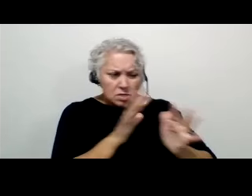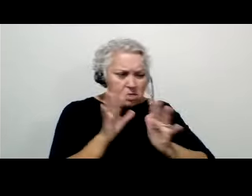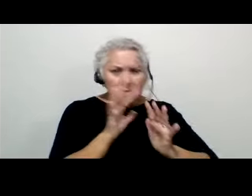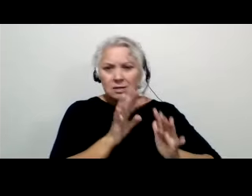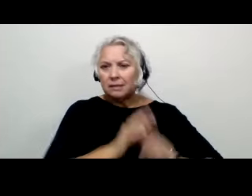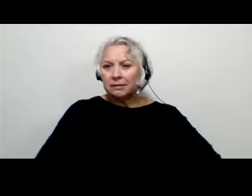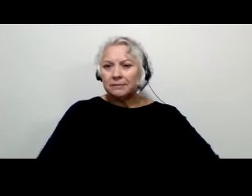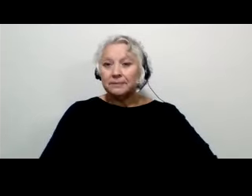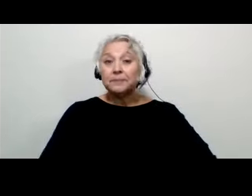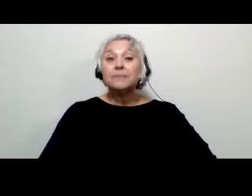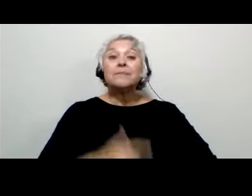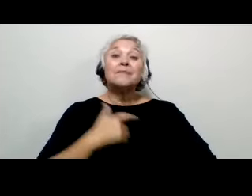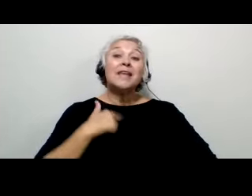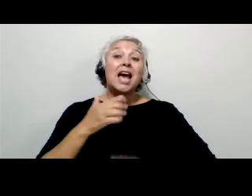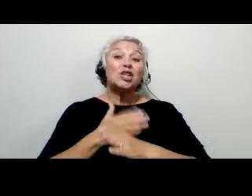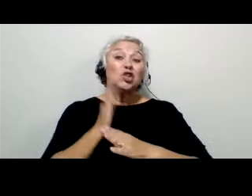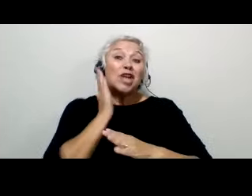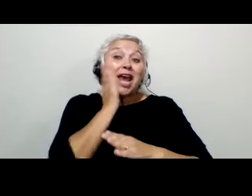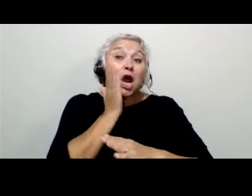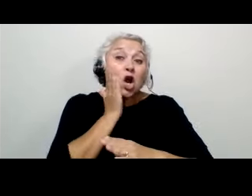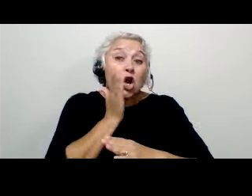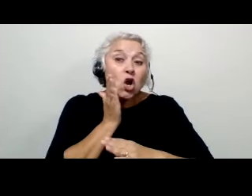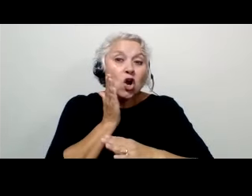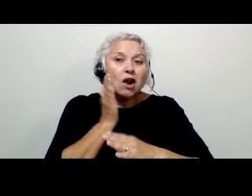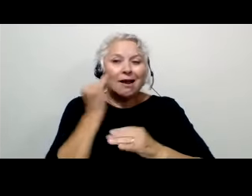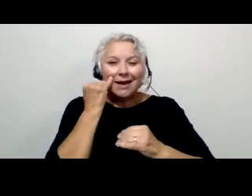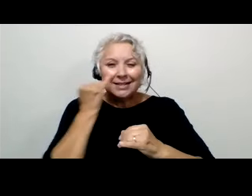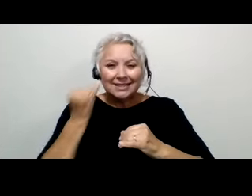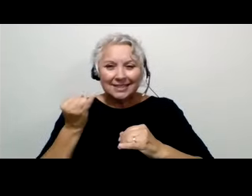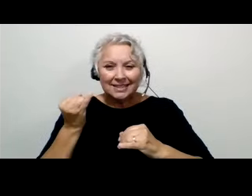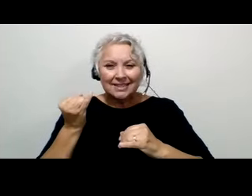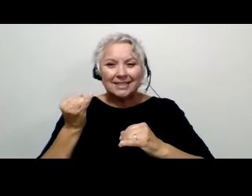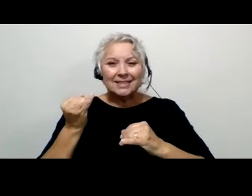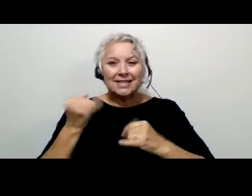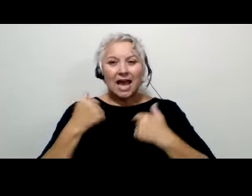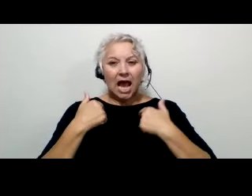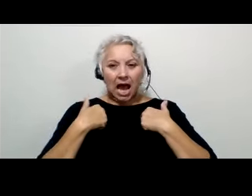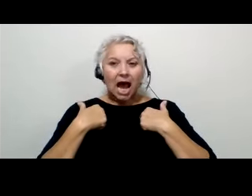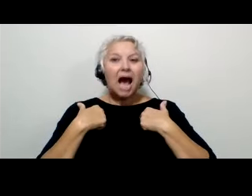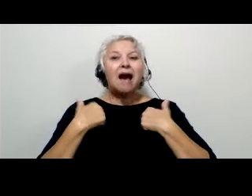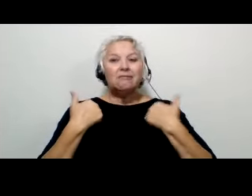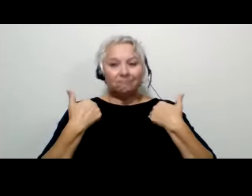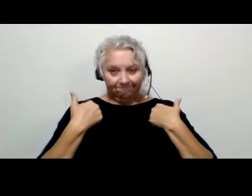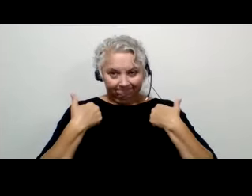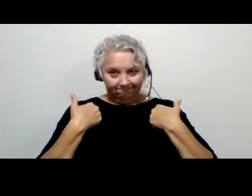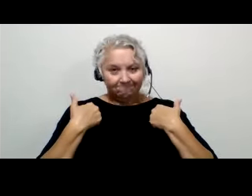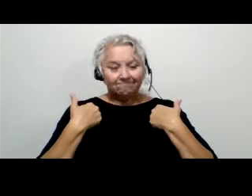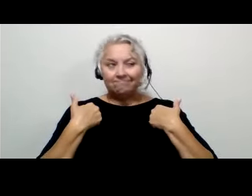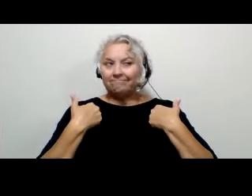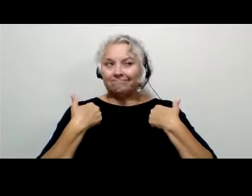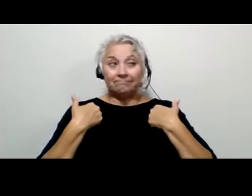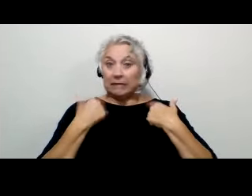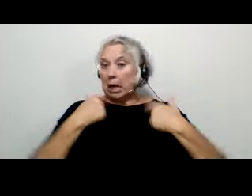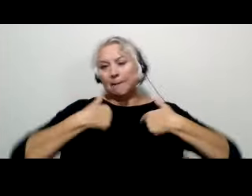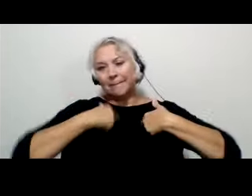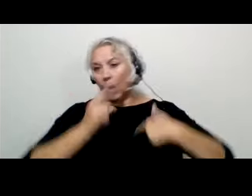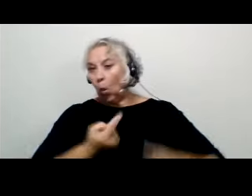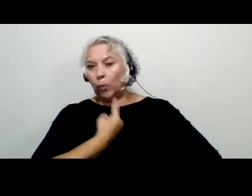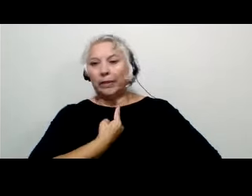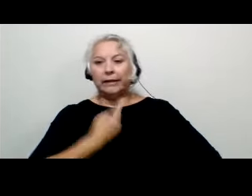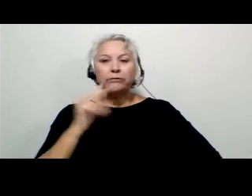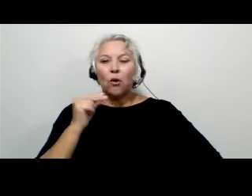What I'm going to share coming up are some ideas that I've had, not necessarily me, but found